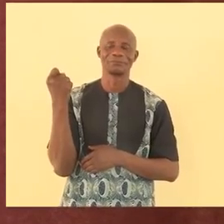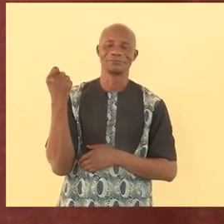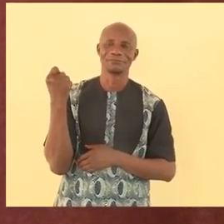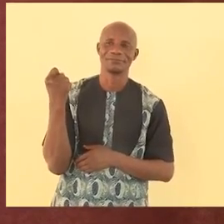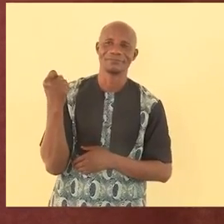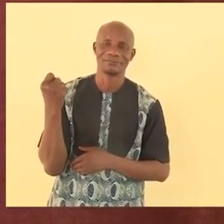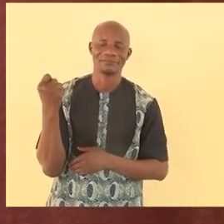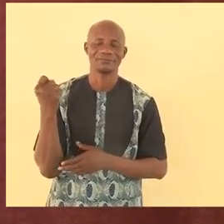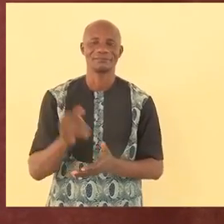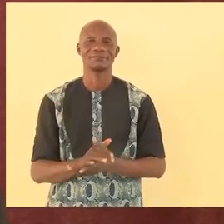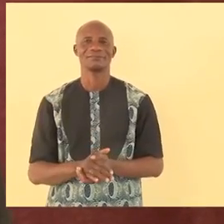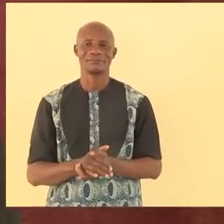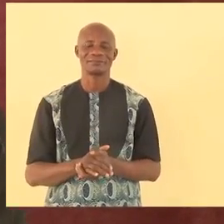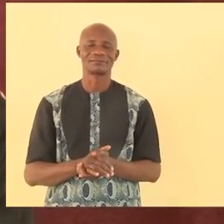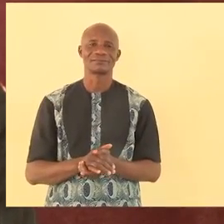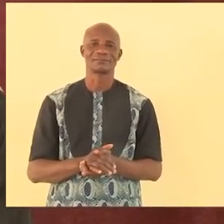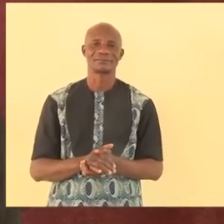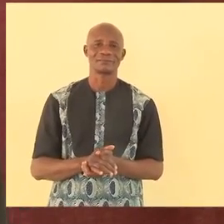quotable quote from you.